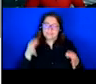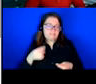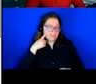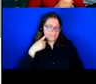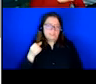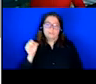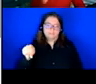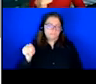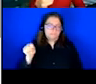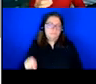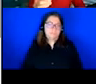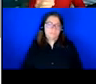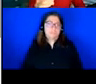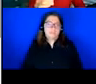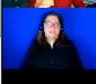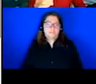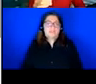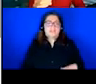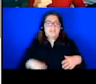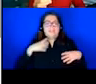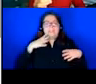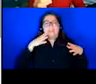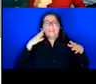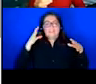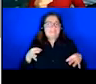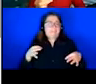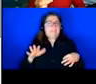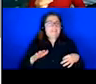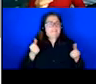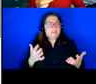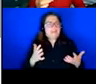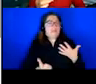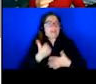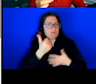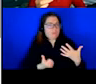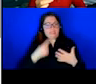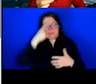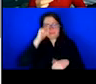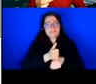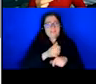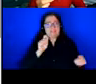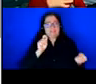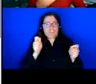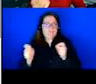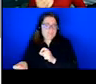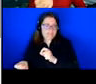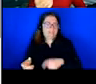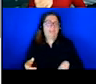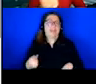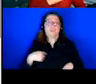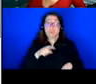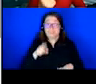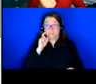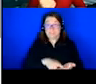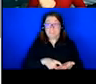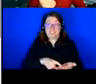think it's definitely shifted a lot of priorities and mindsets. And I think what's important to acknowledge is, you know, we're still in a